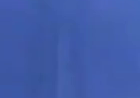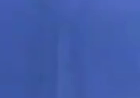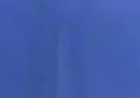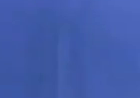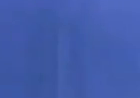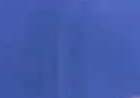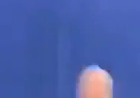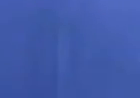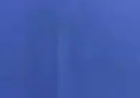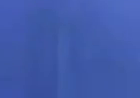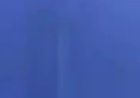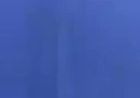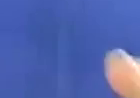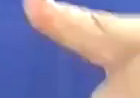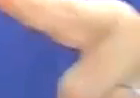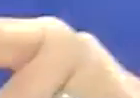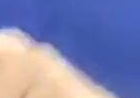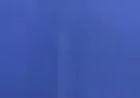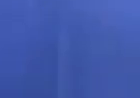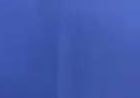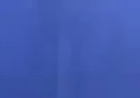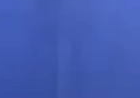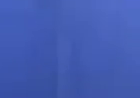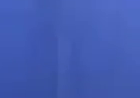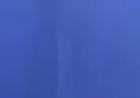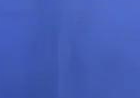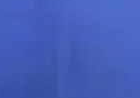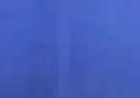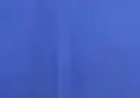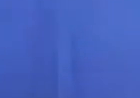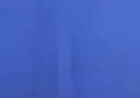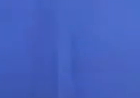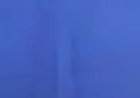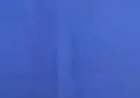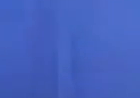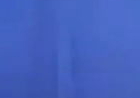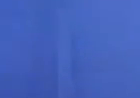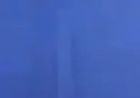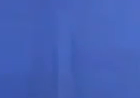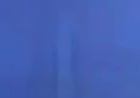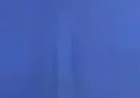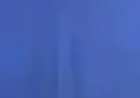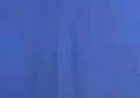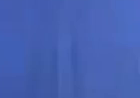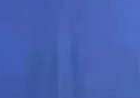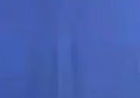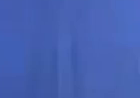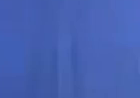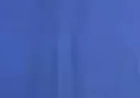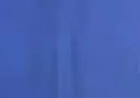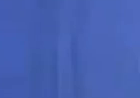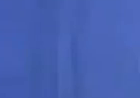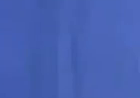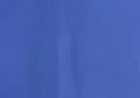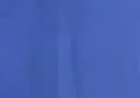and so all of a sudden, I'm looking like this when I'm signing, I get this, you're looking choppy. So, yeah, it's a